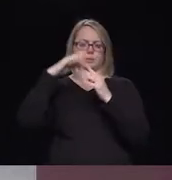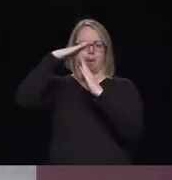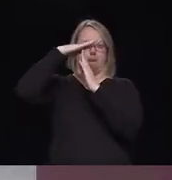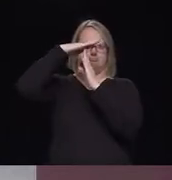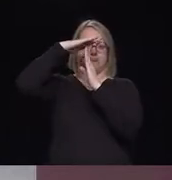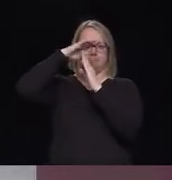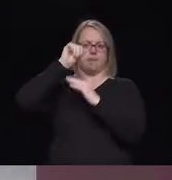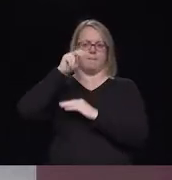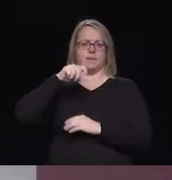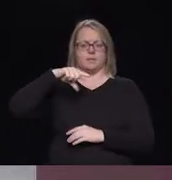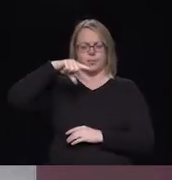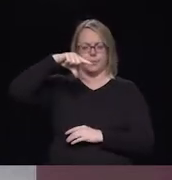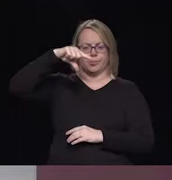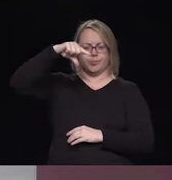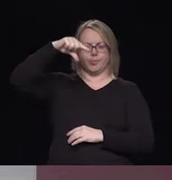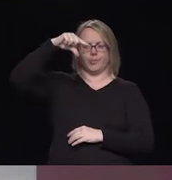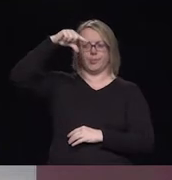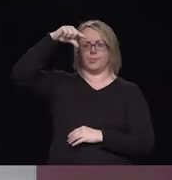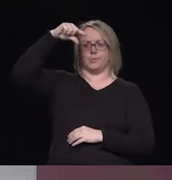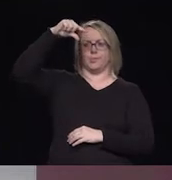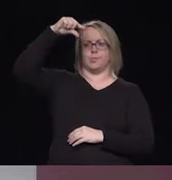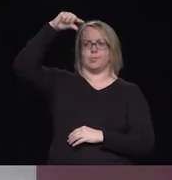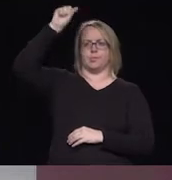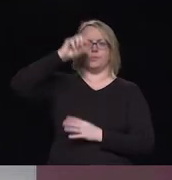of the canvas. So you want to make it big enough.